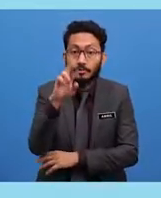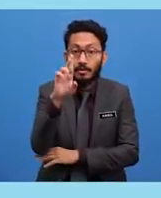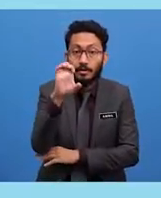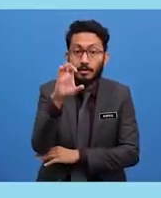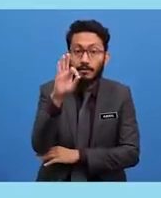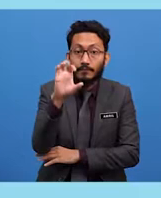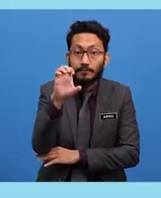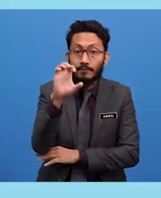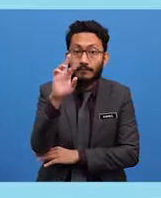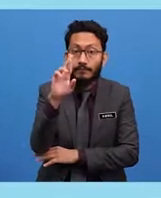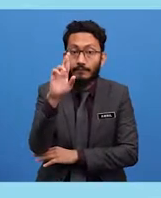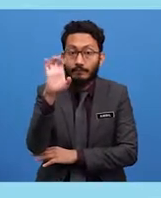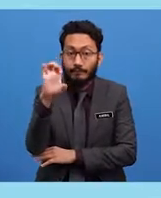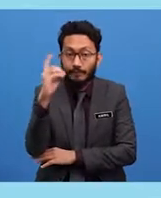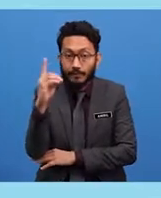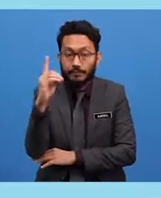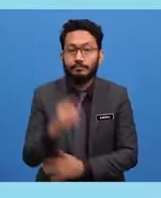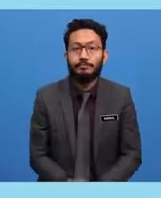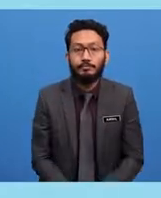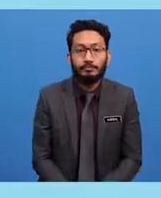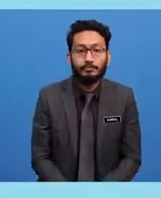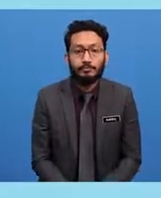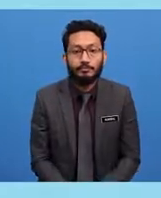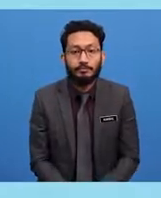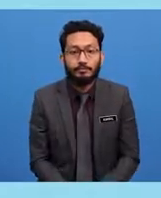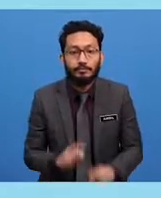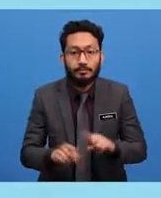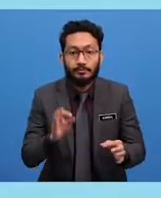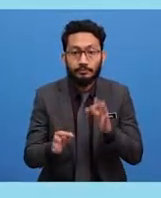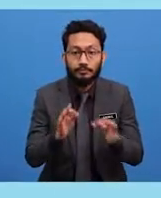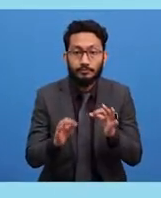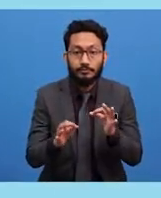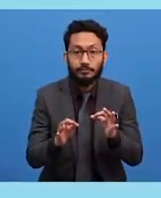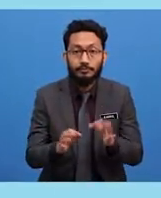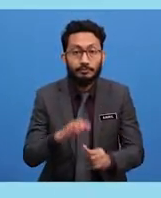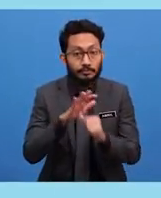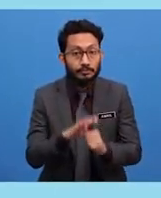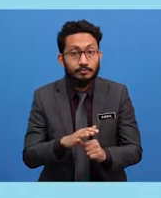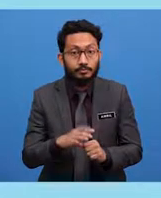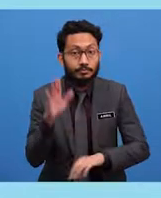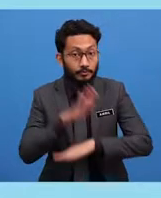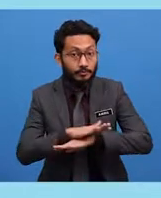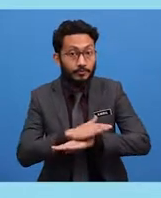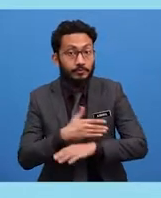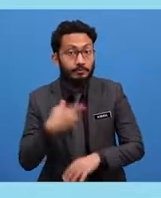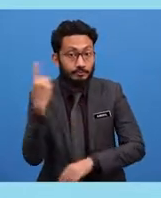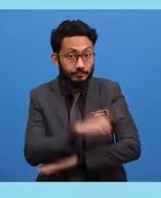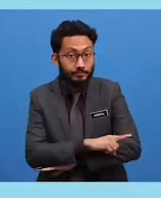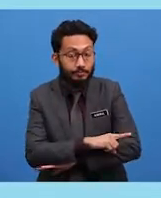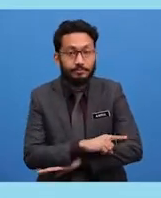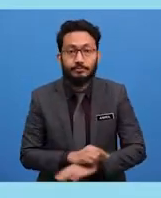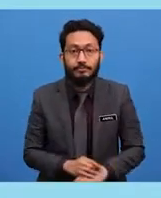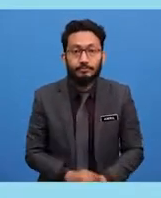But if the stress is placed on the initial syllable, as in the word offer, it is